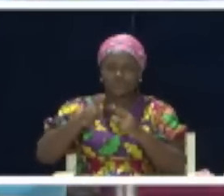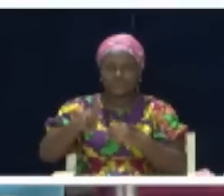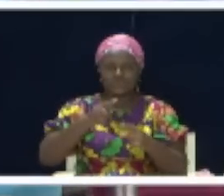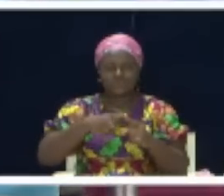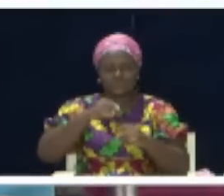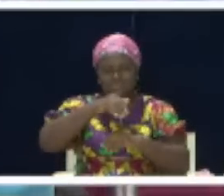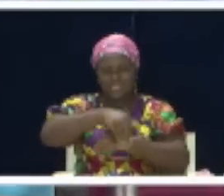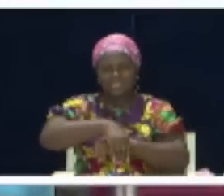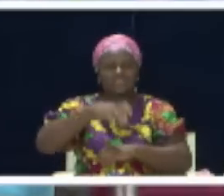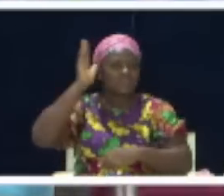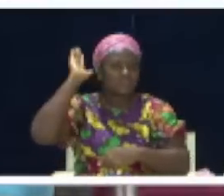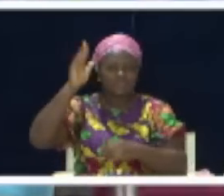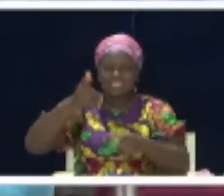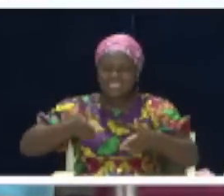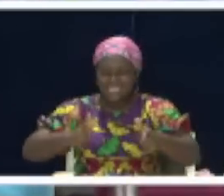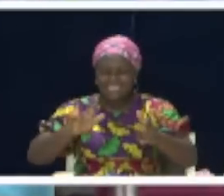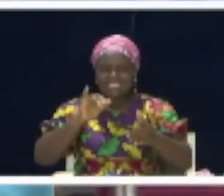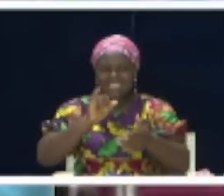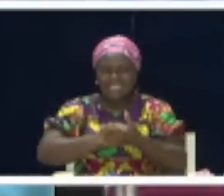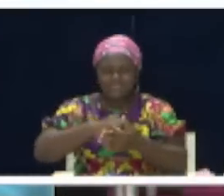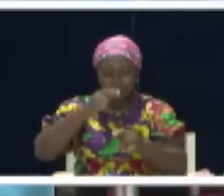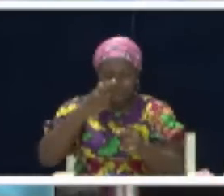will let that word